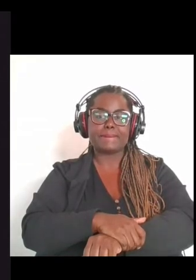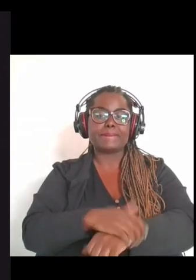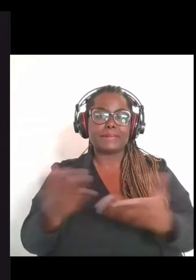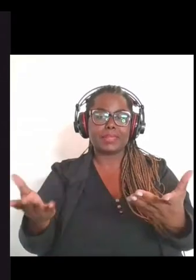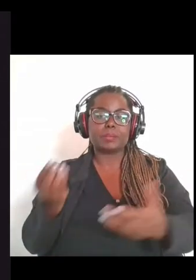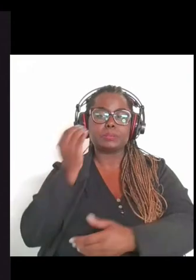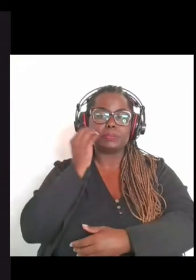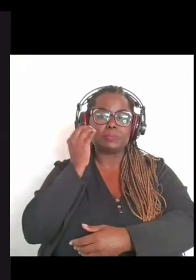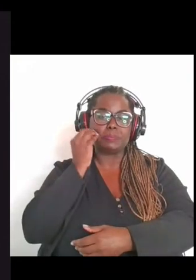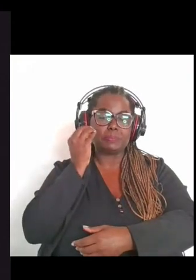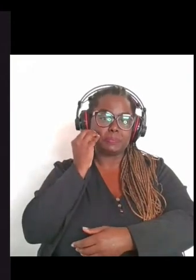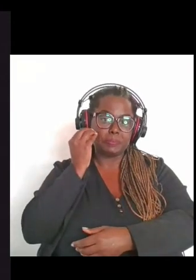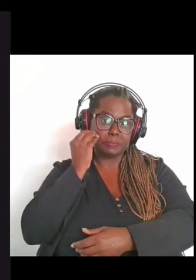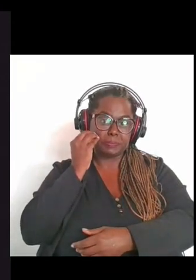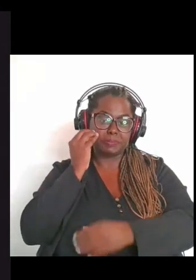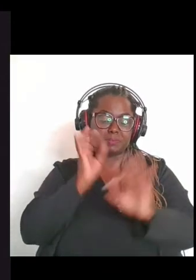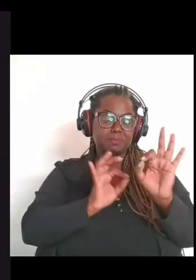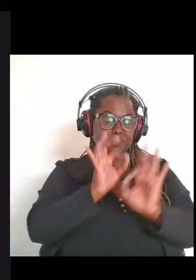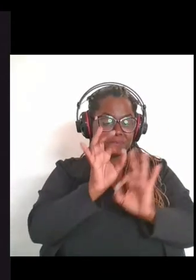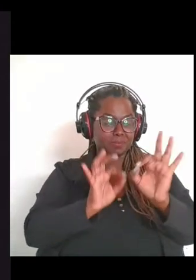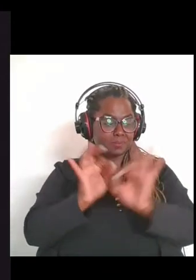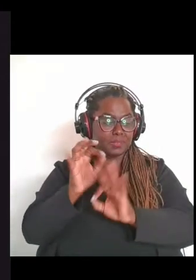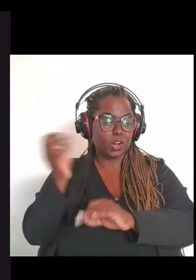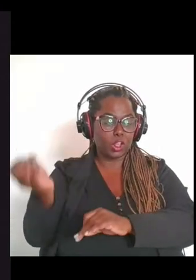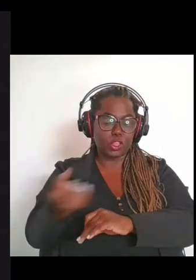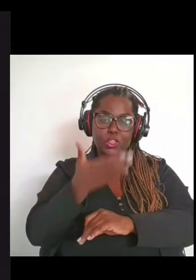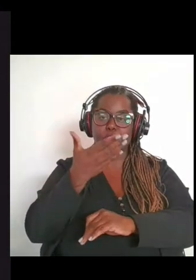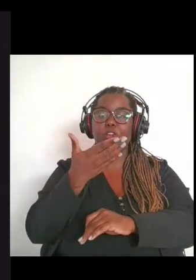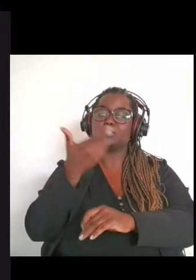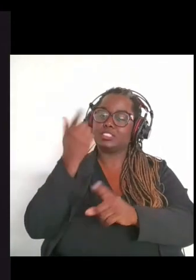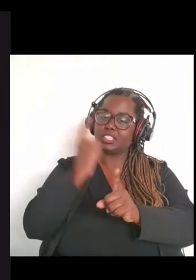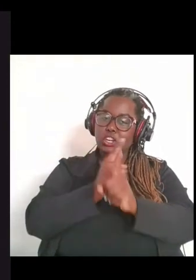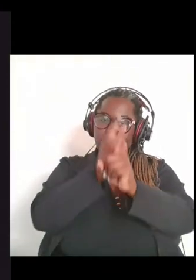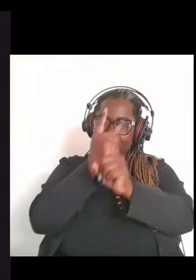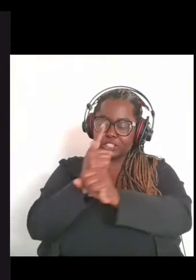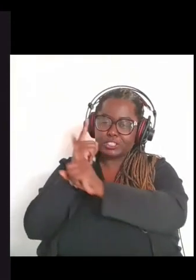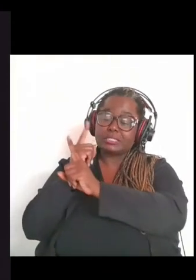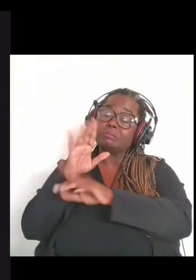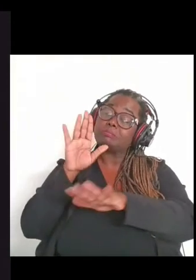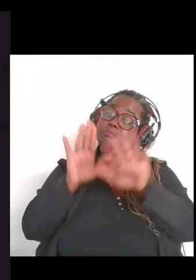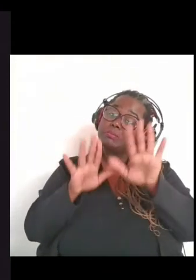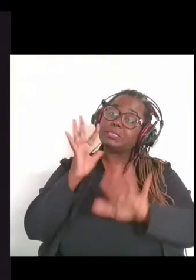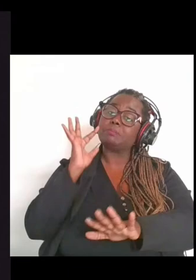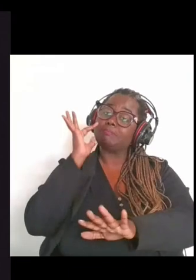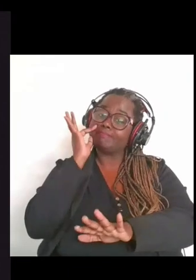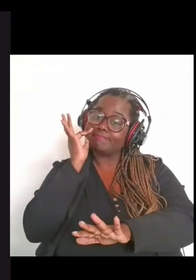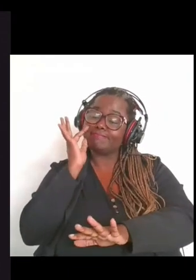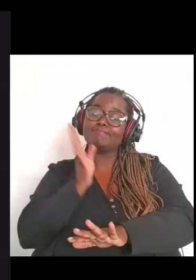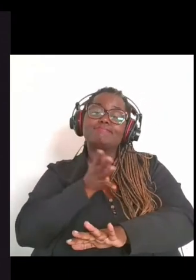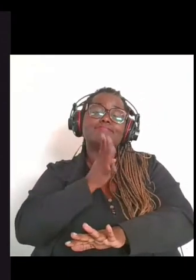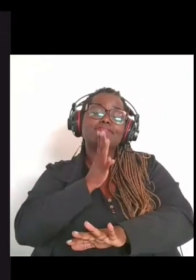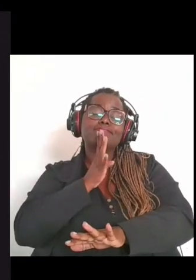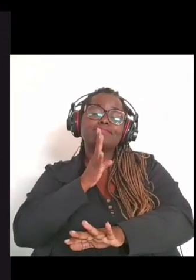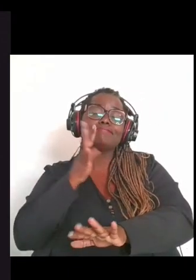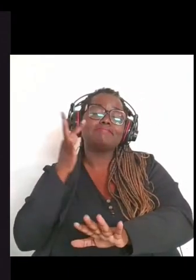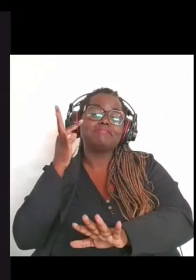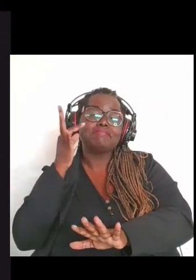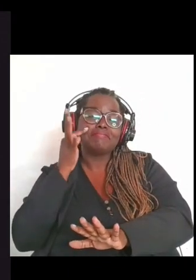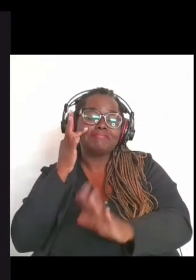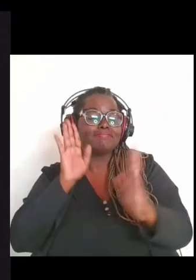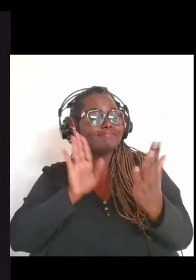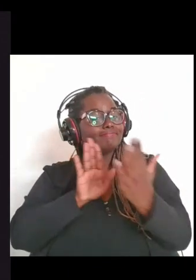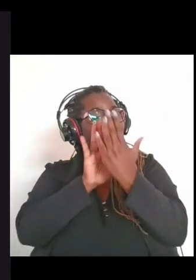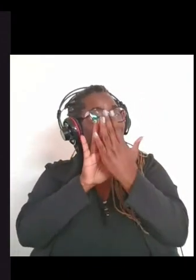we try to organize new meetings maybe in person meetings so that we can uh get to see each other